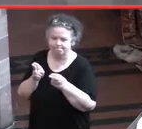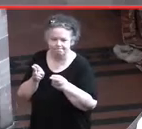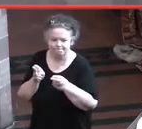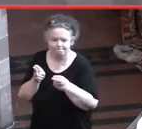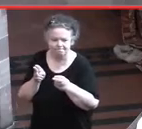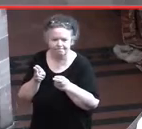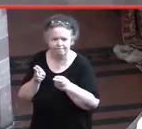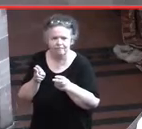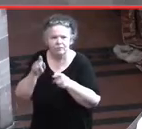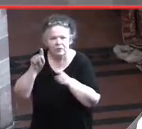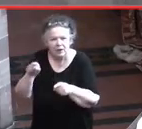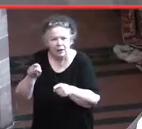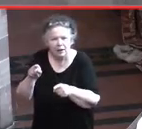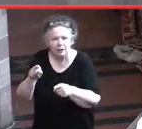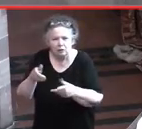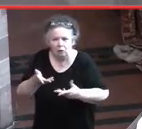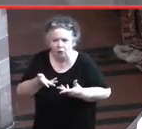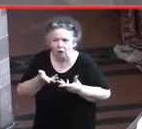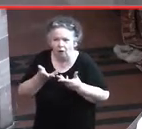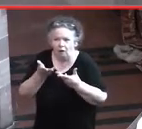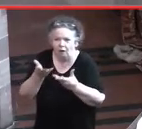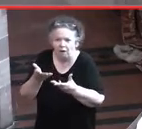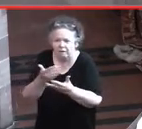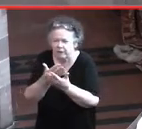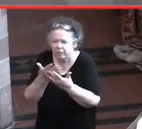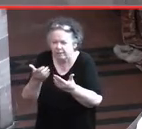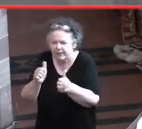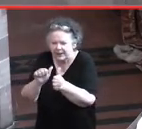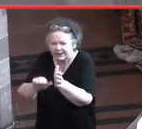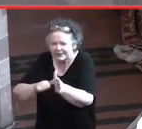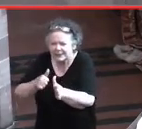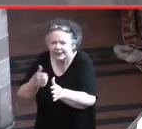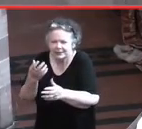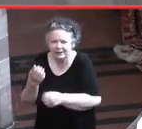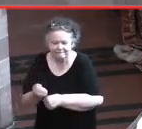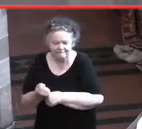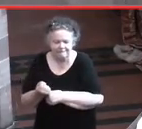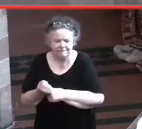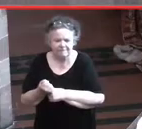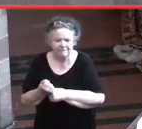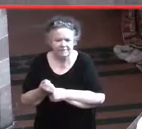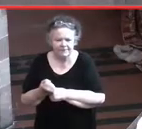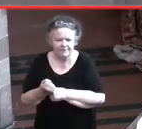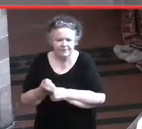to again make an offer of the gifts we have been given?